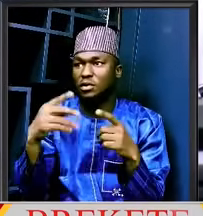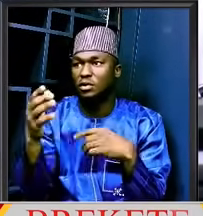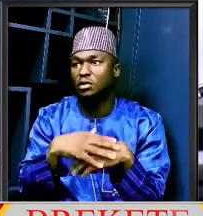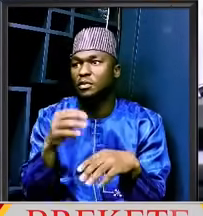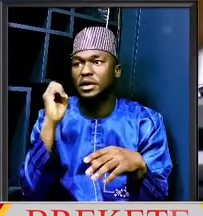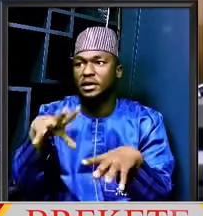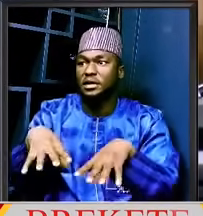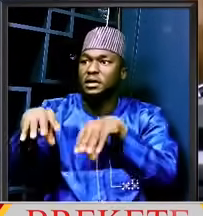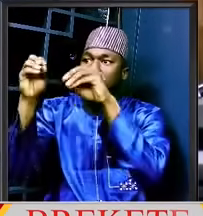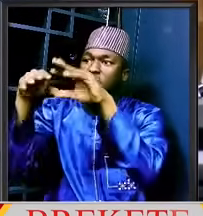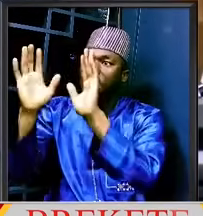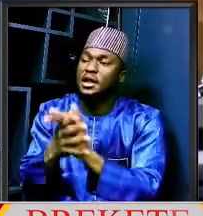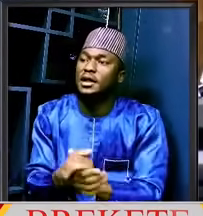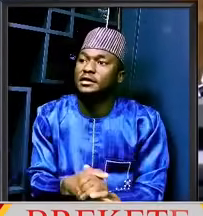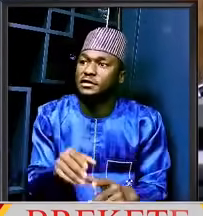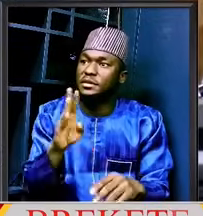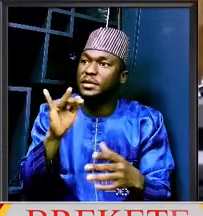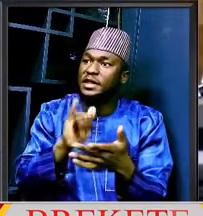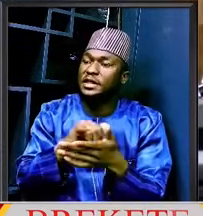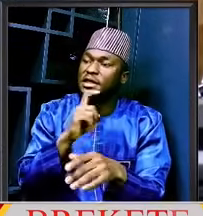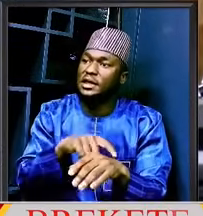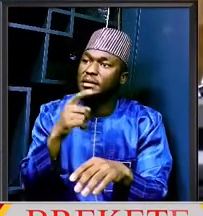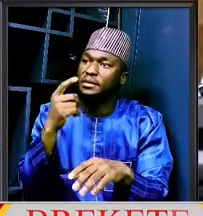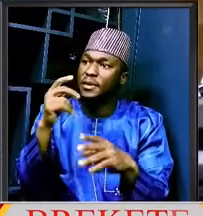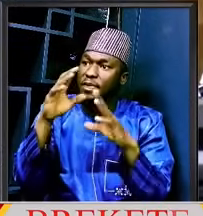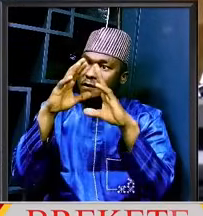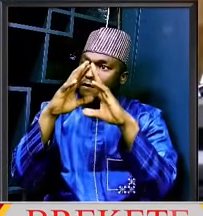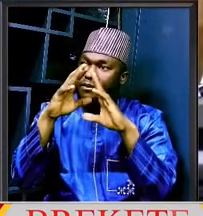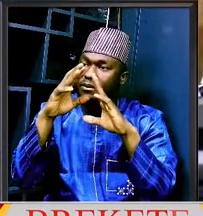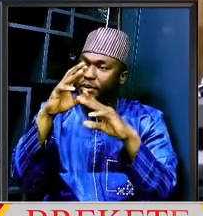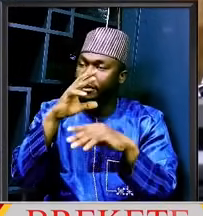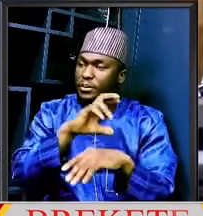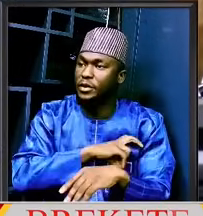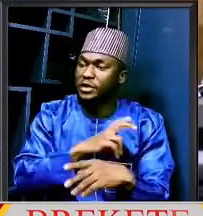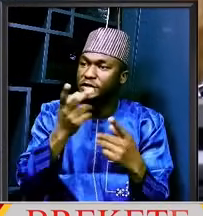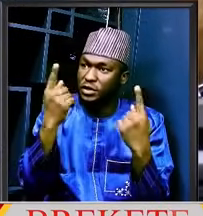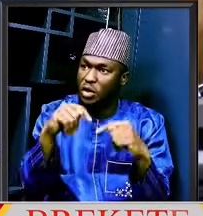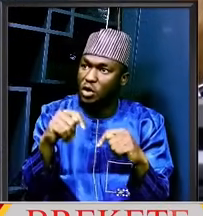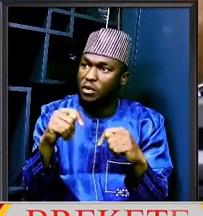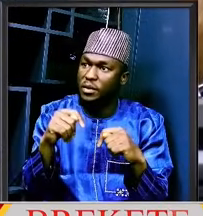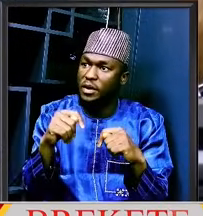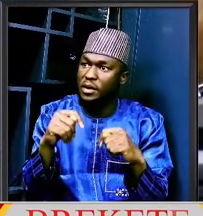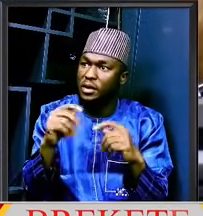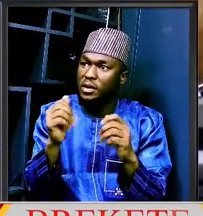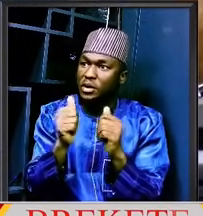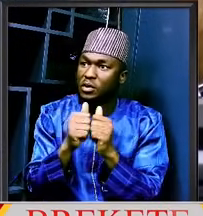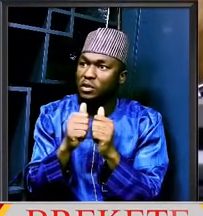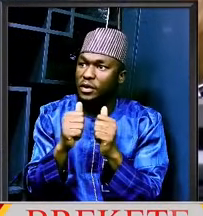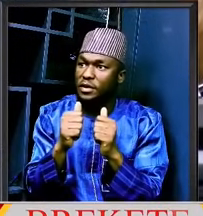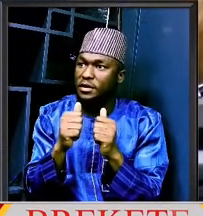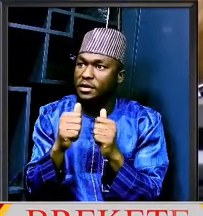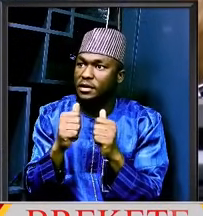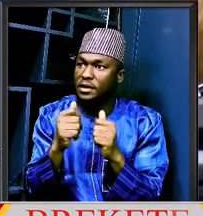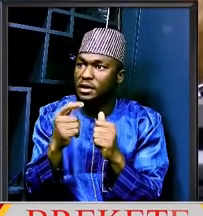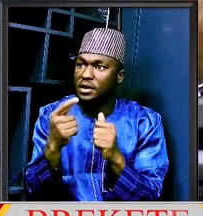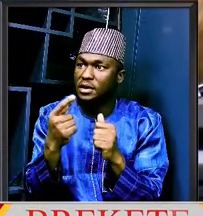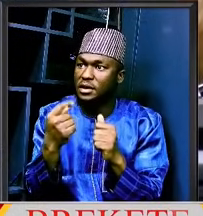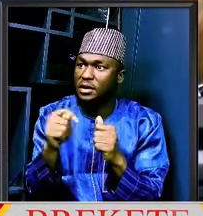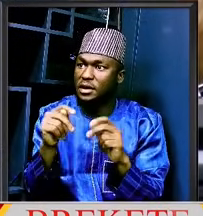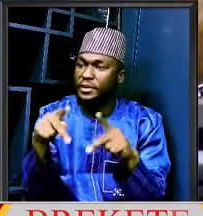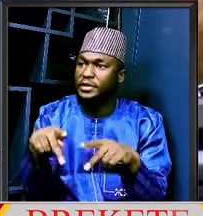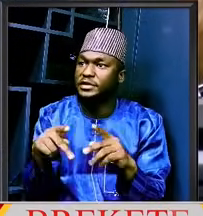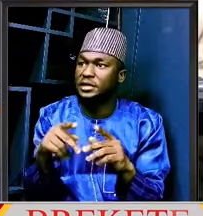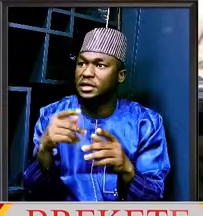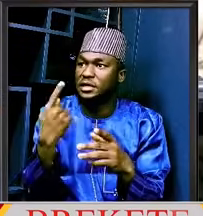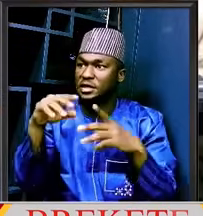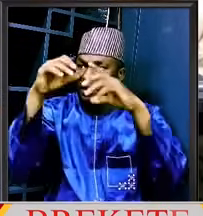So he left. Then by that time, police now came with the father of the boy came with his chief. Kindred head. That